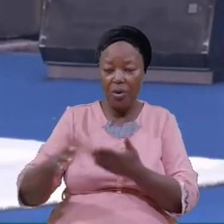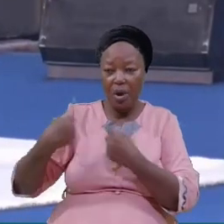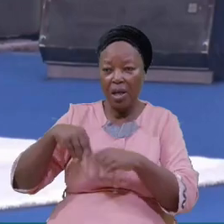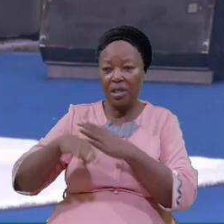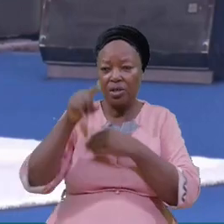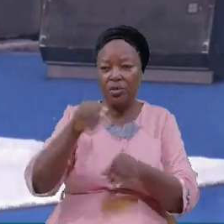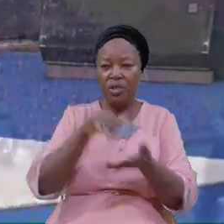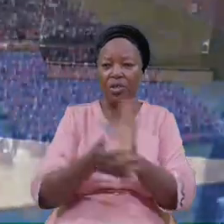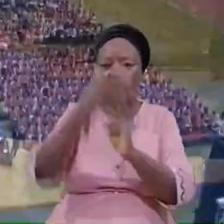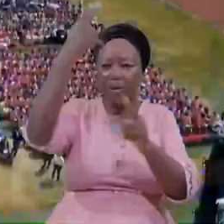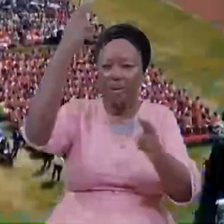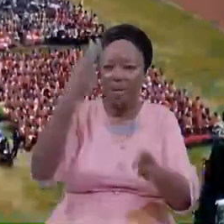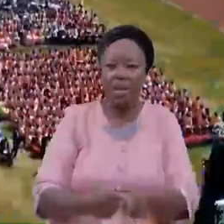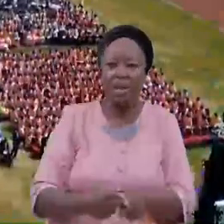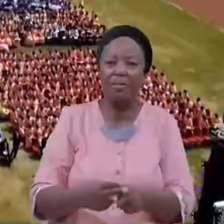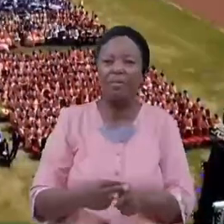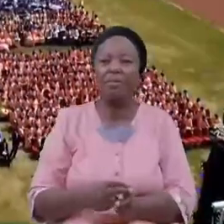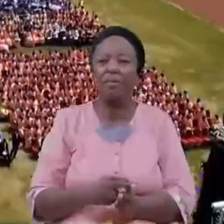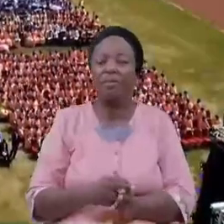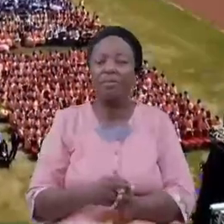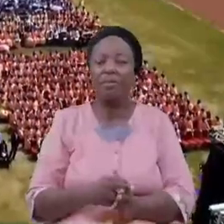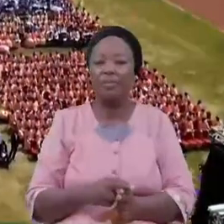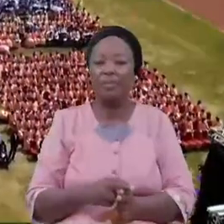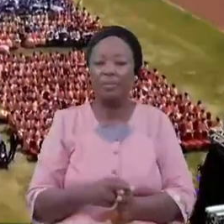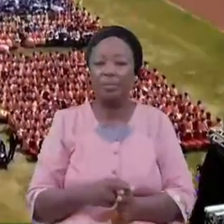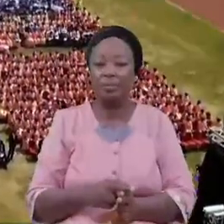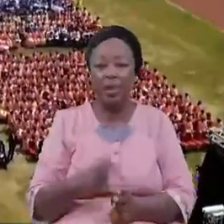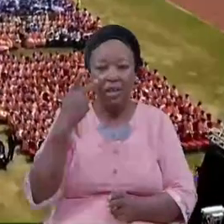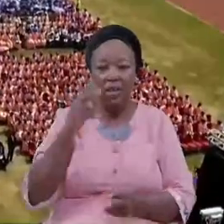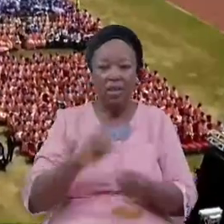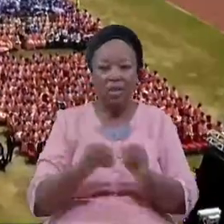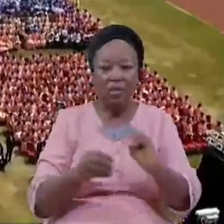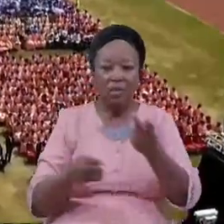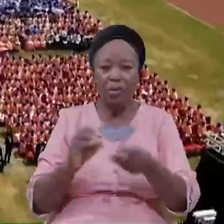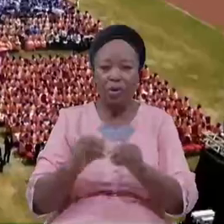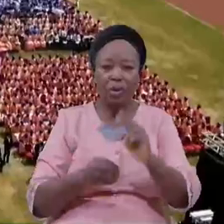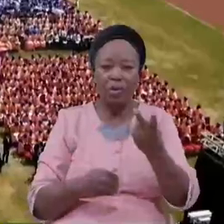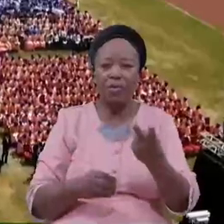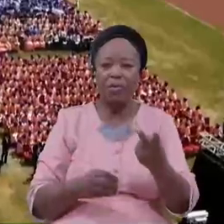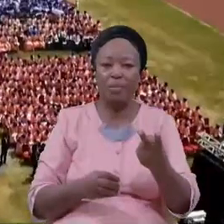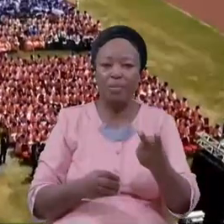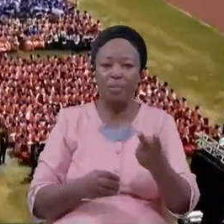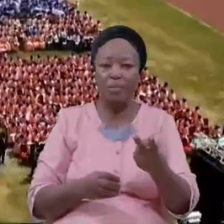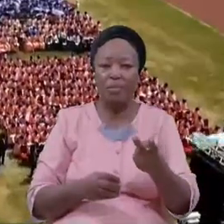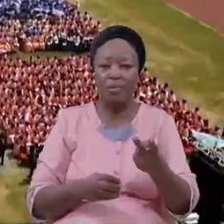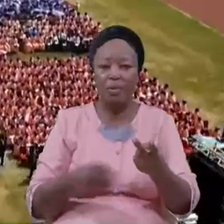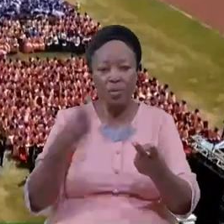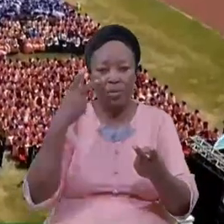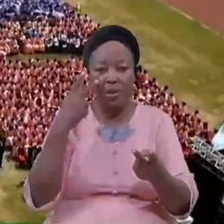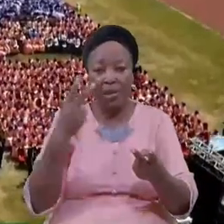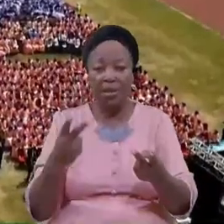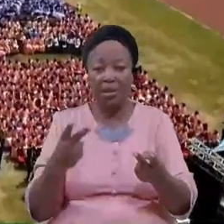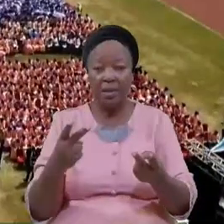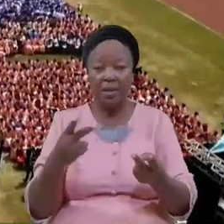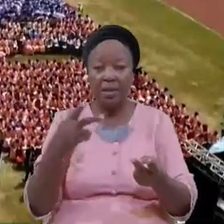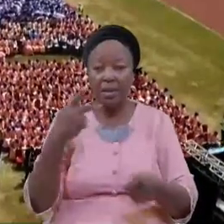Et que l'église crie. Look at number two here. Deuxième number two. Maintenant. We're looking at the promise